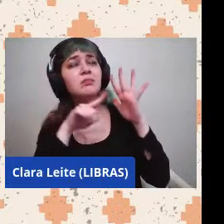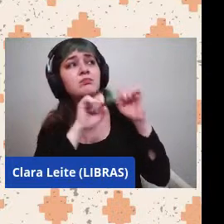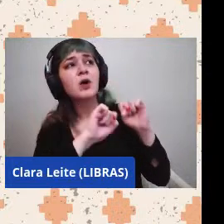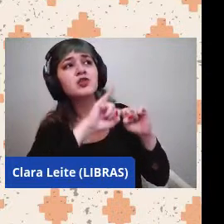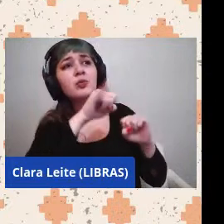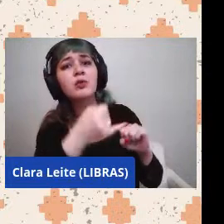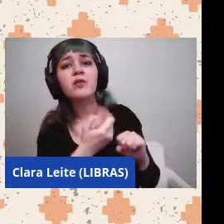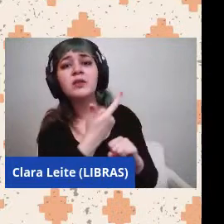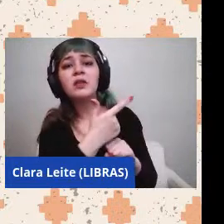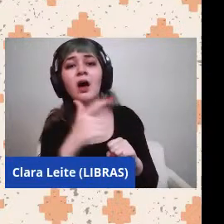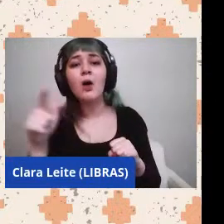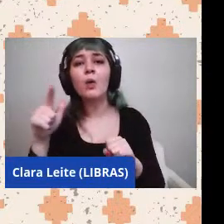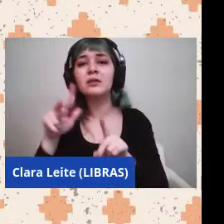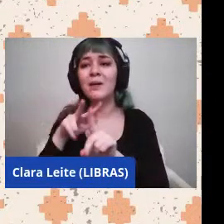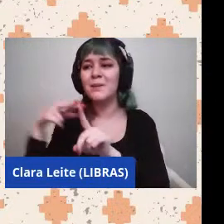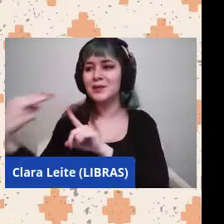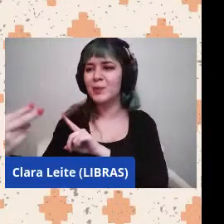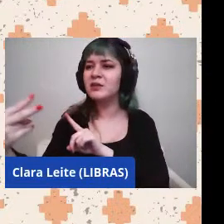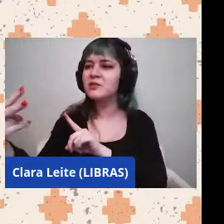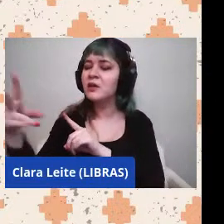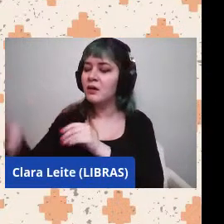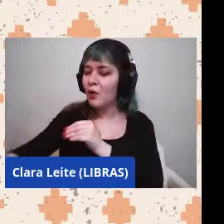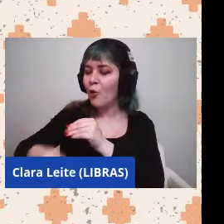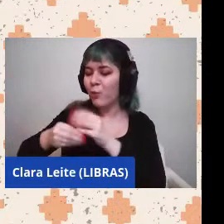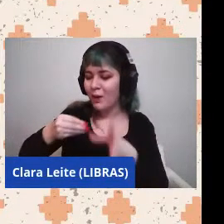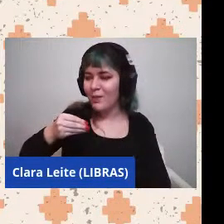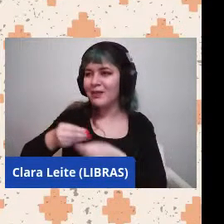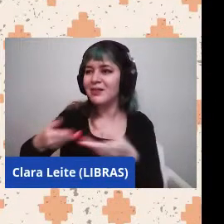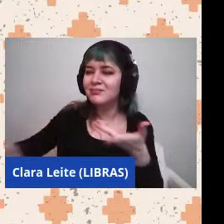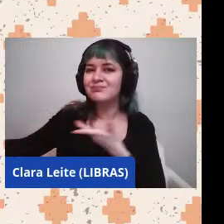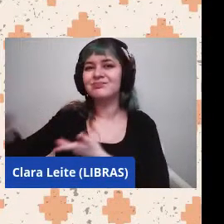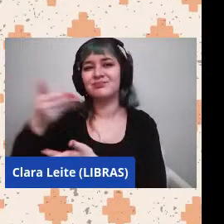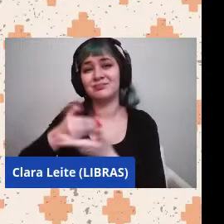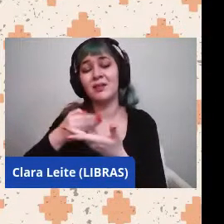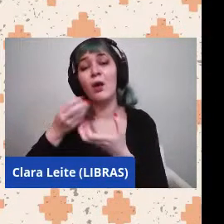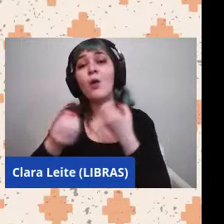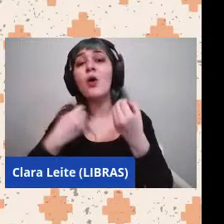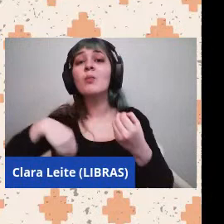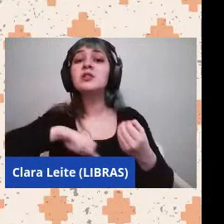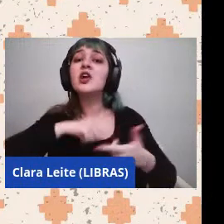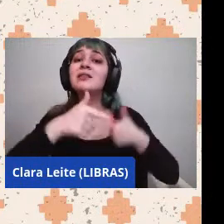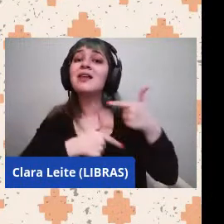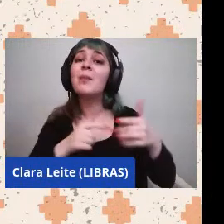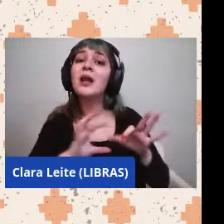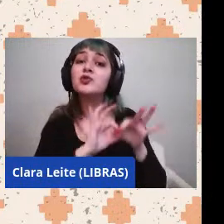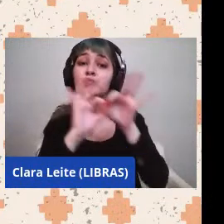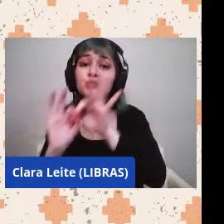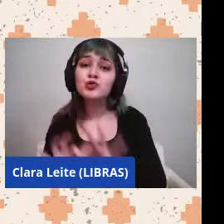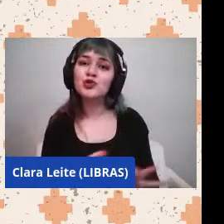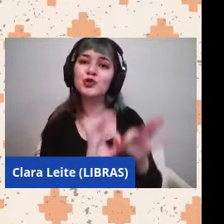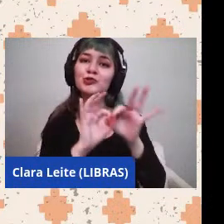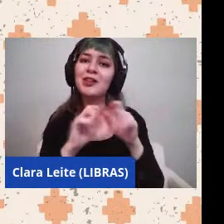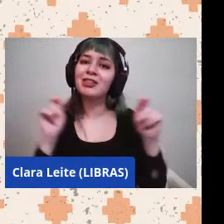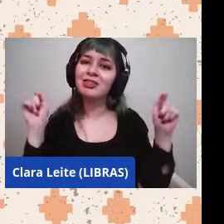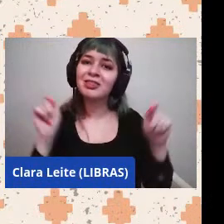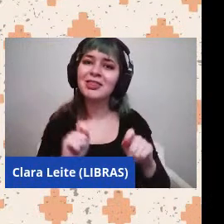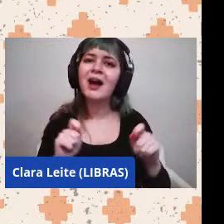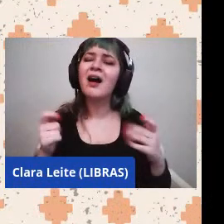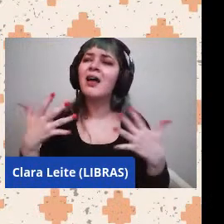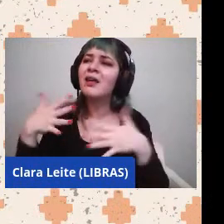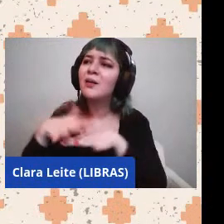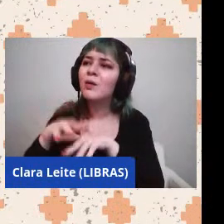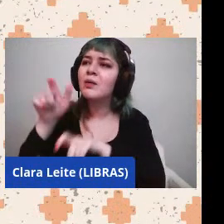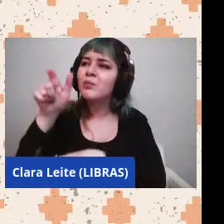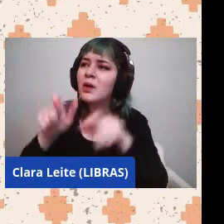other lenses and other ideas. So it's about how we will work together, how we can include others, how we ensure